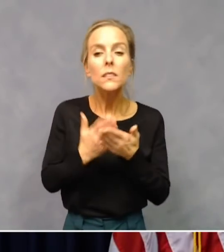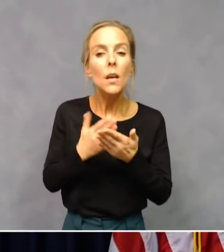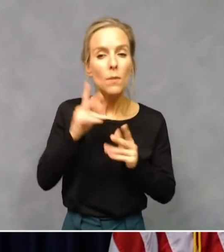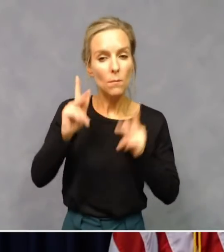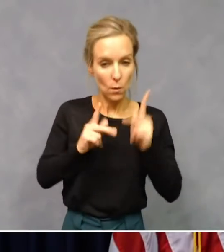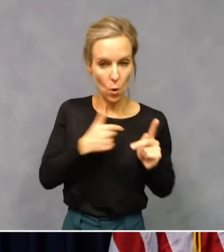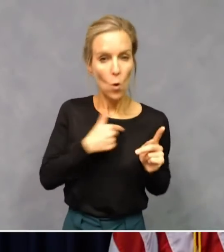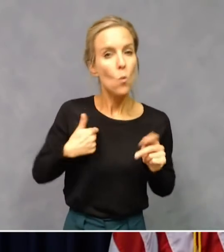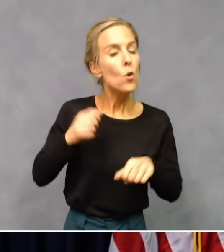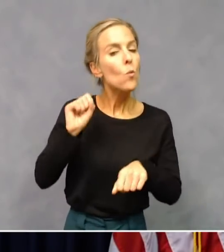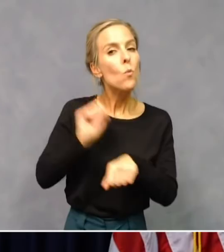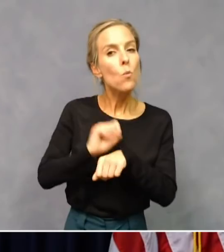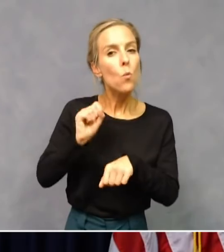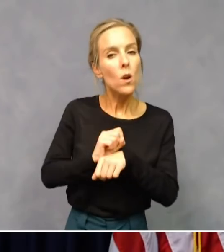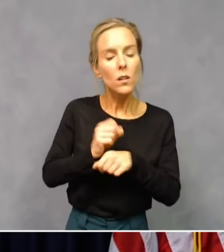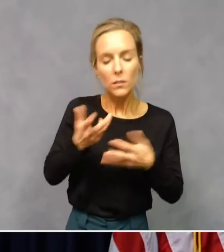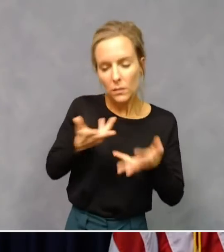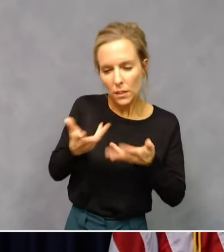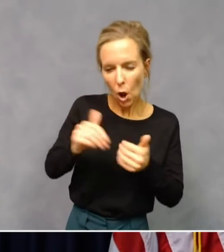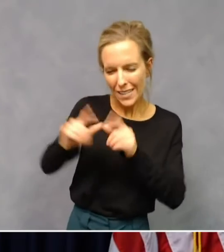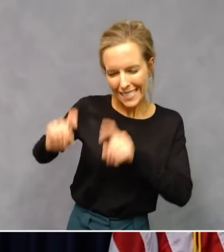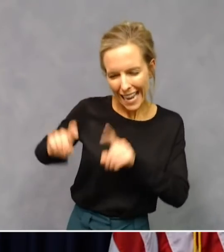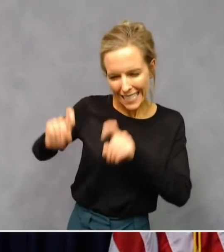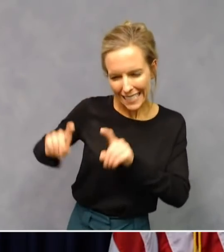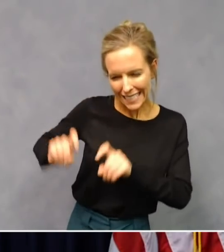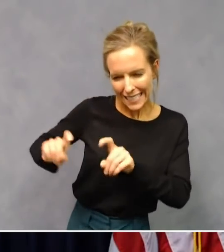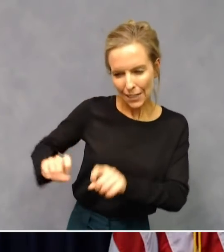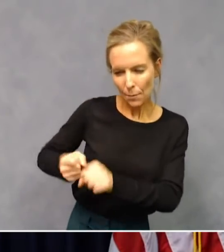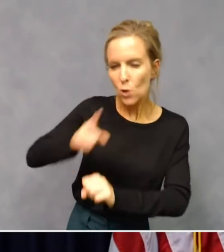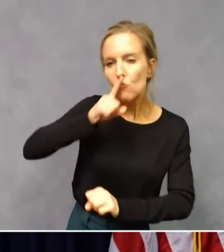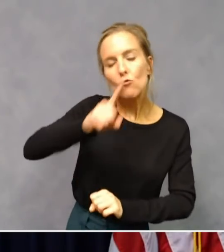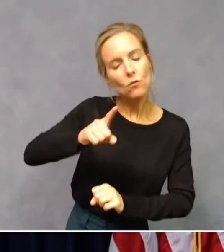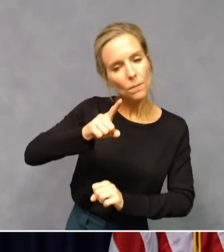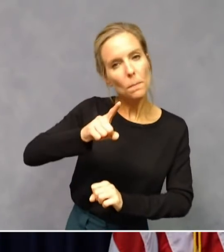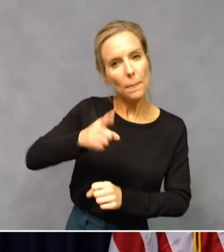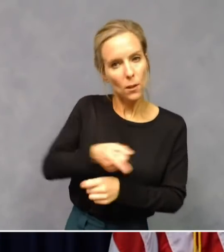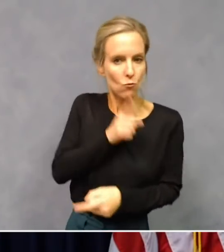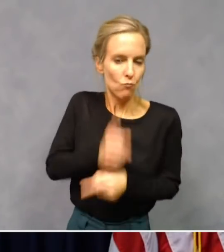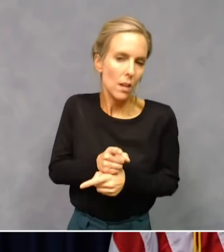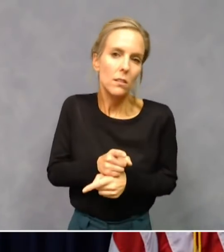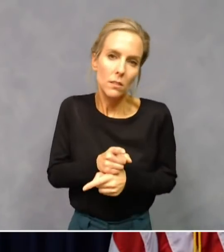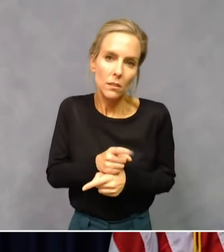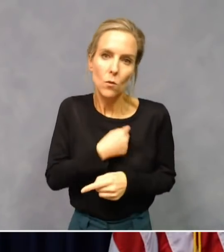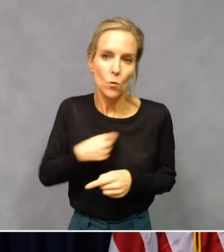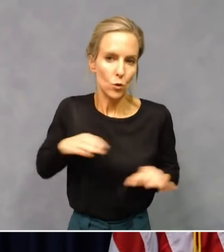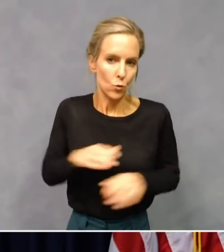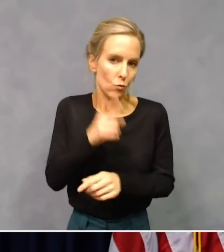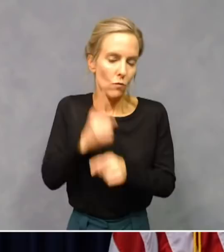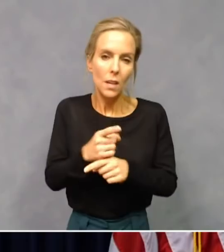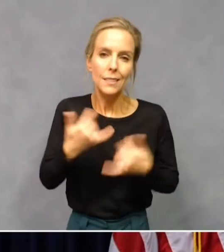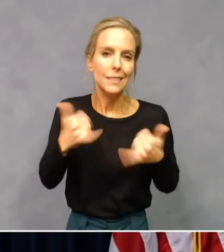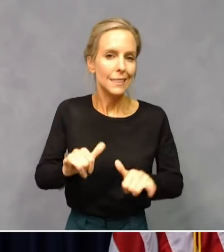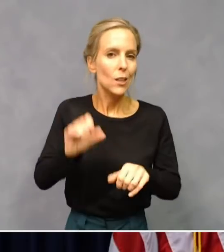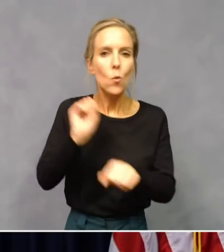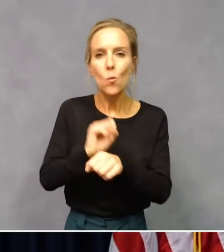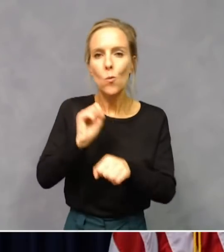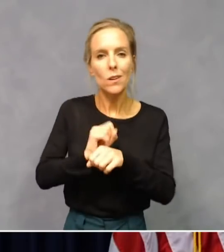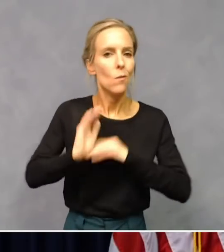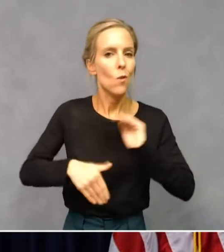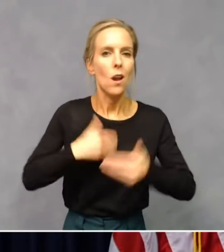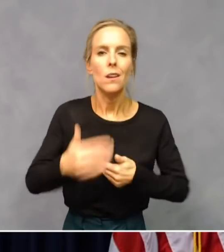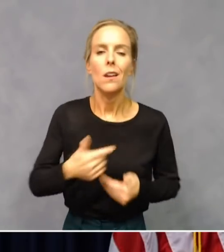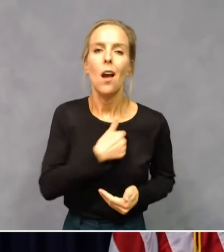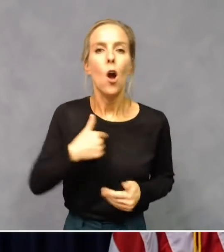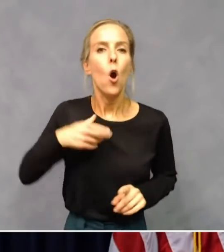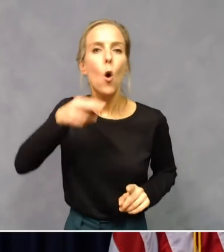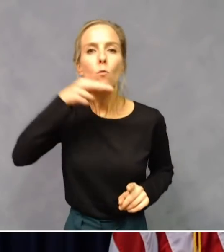on testing, and we're going to make sure that we get it right. But that is still work in progress. But our rural communities have my commitment